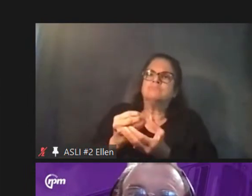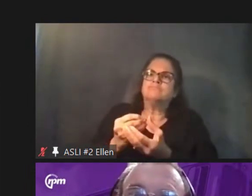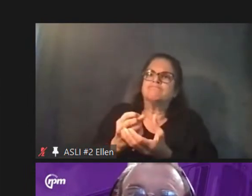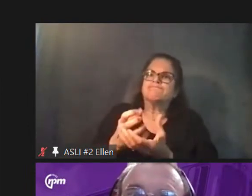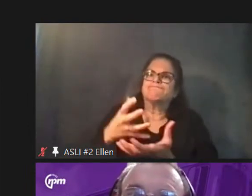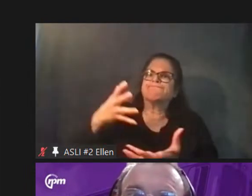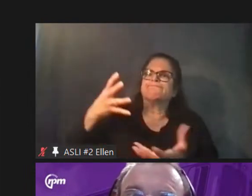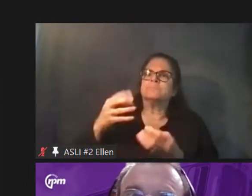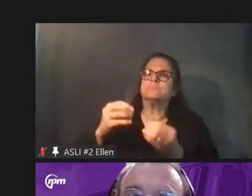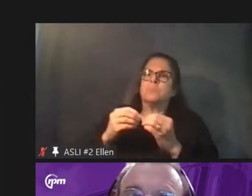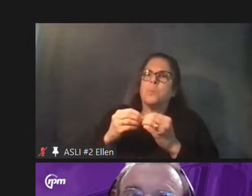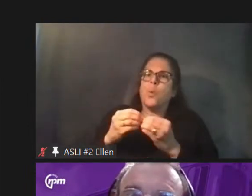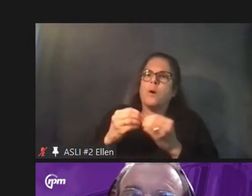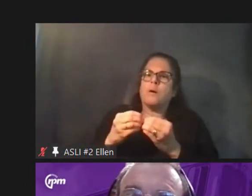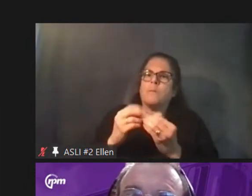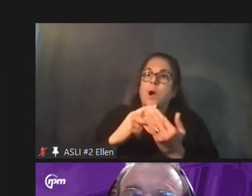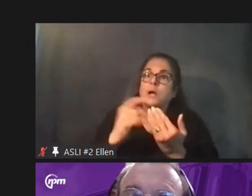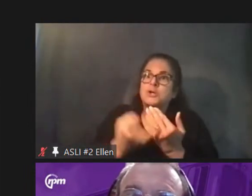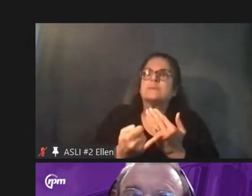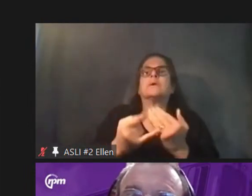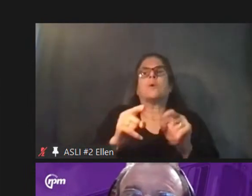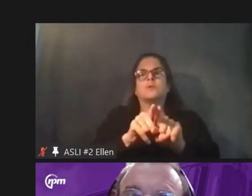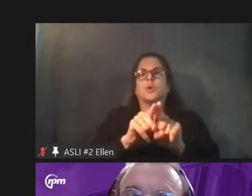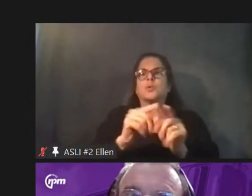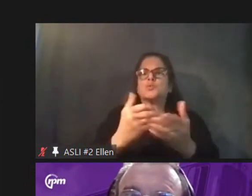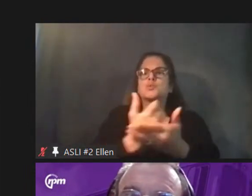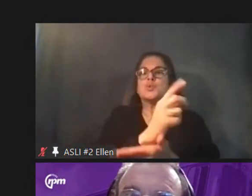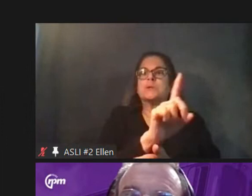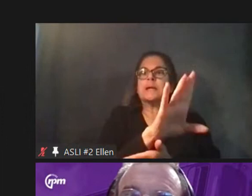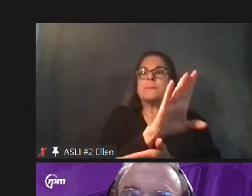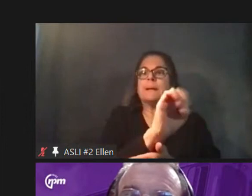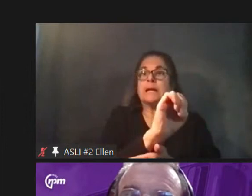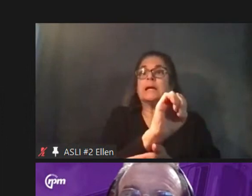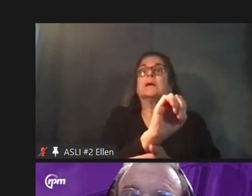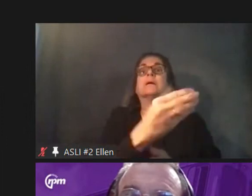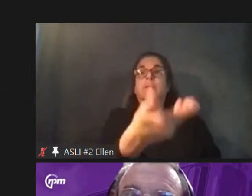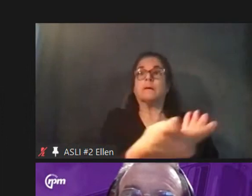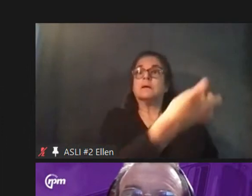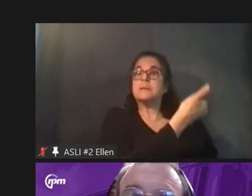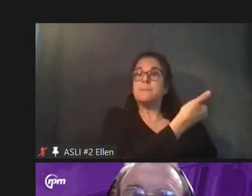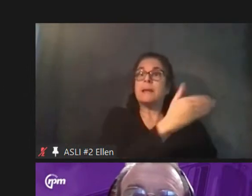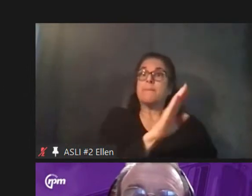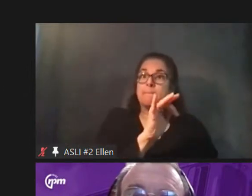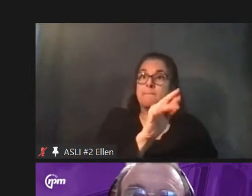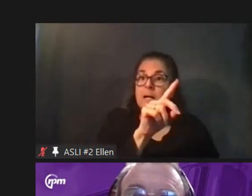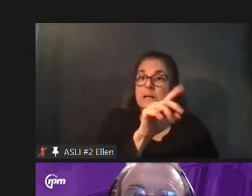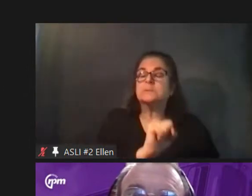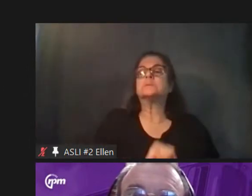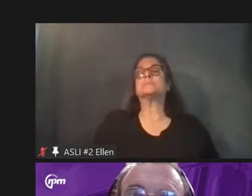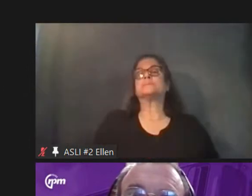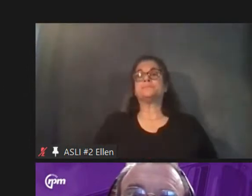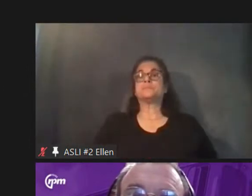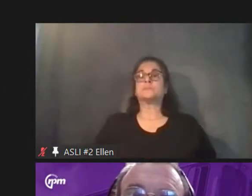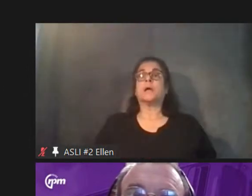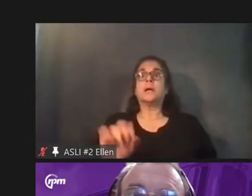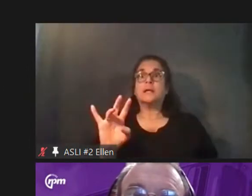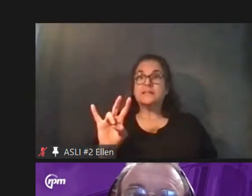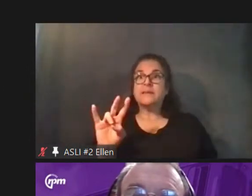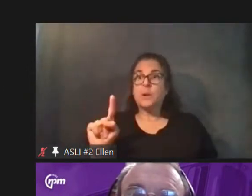submit bids. Of the 71 unique DBE firms in the project, 25 are new to